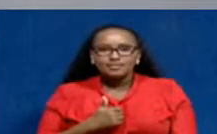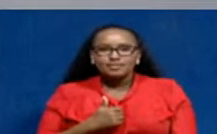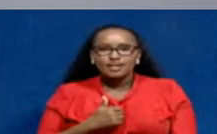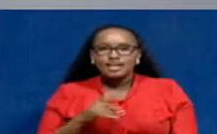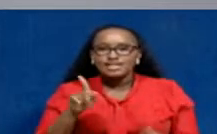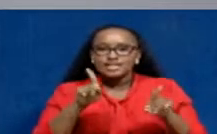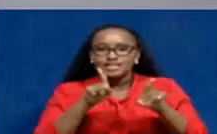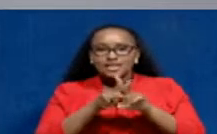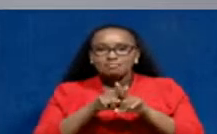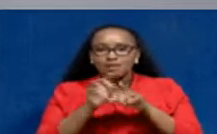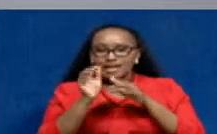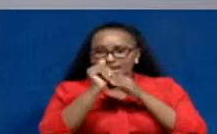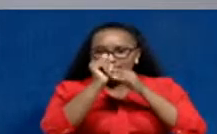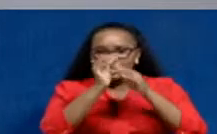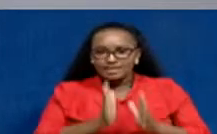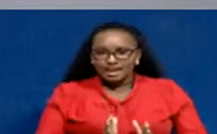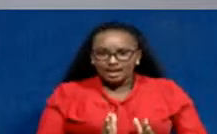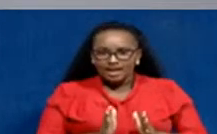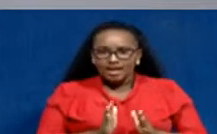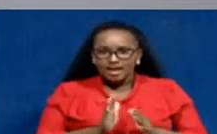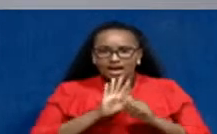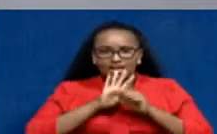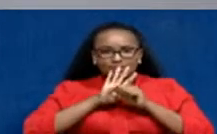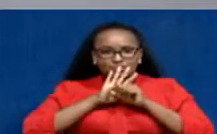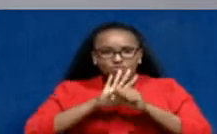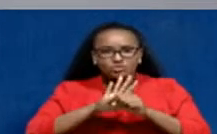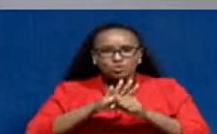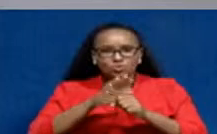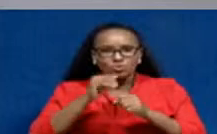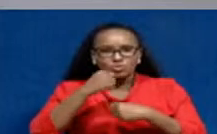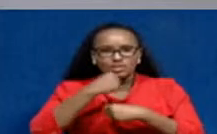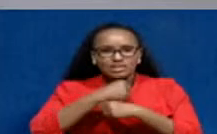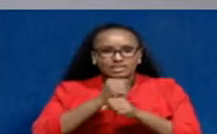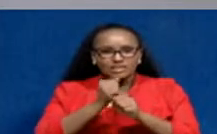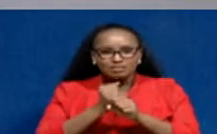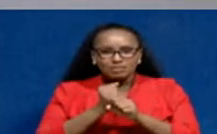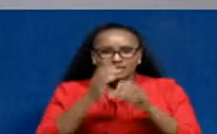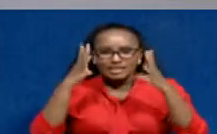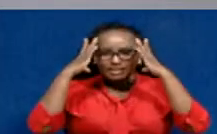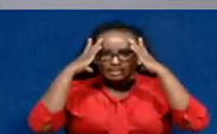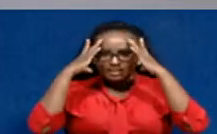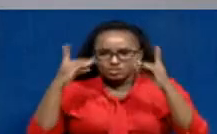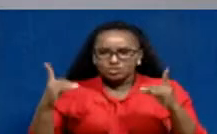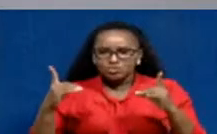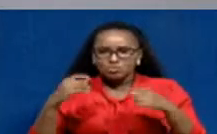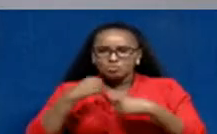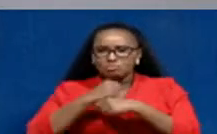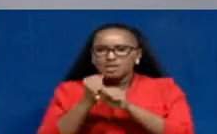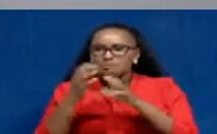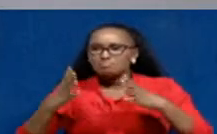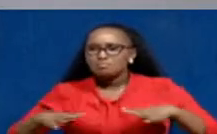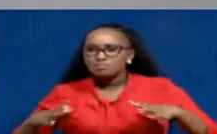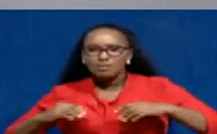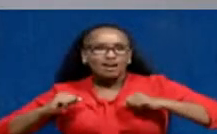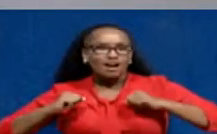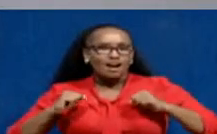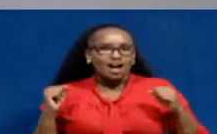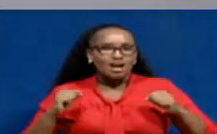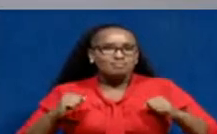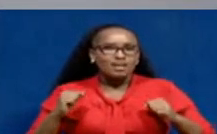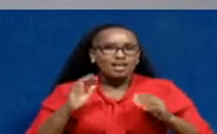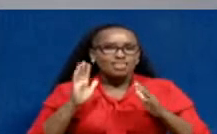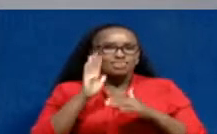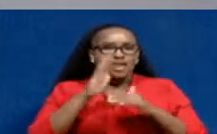Such a leader will be pushed to make popular choices that please crowds, as opposed to bold